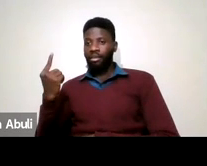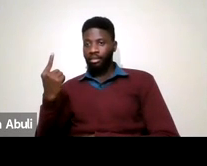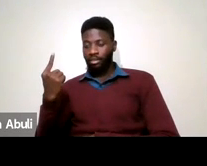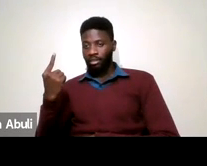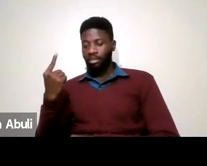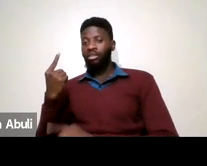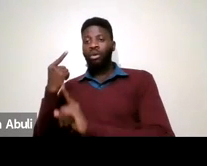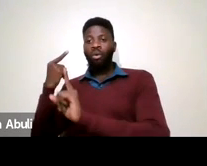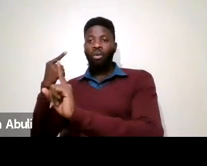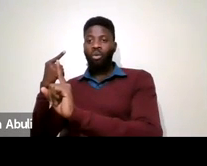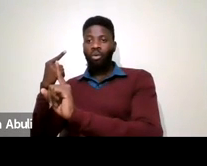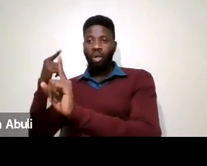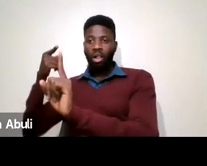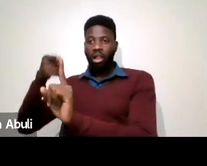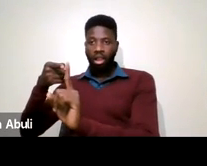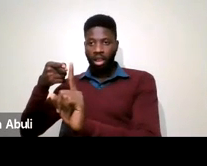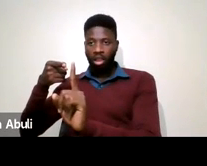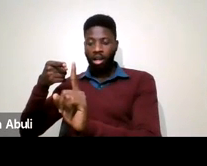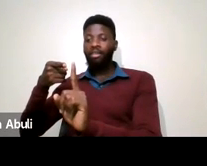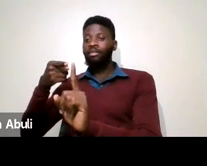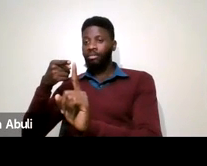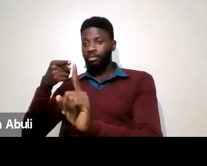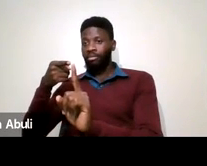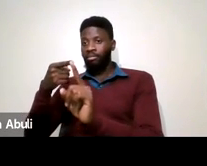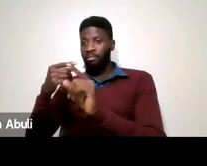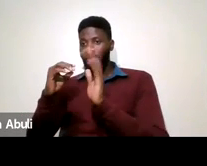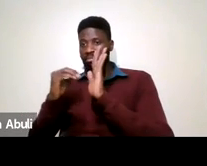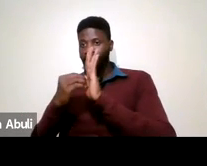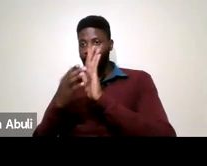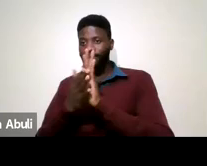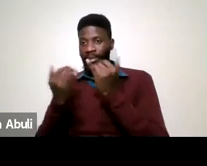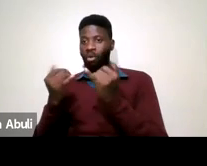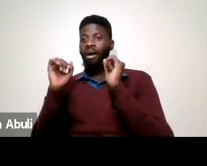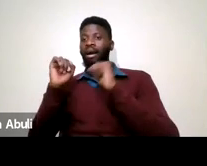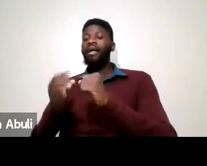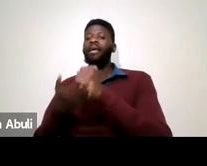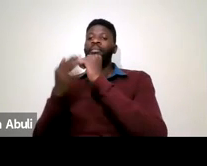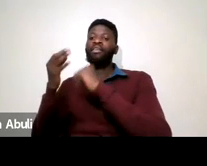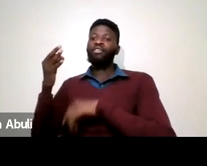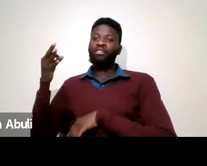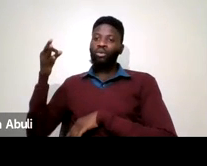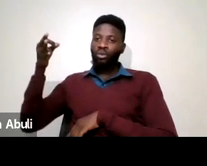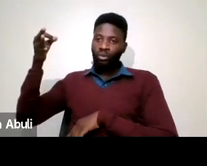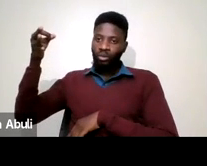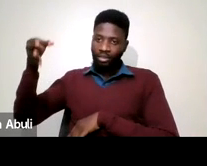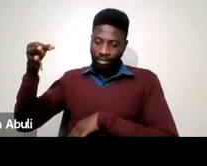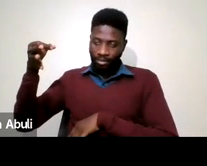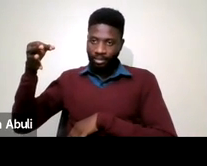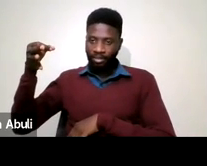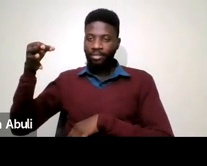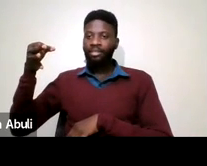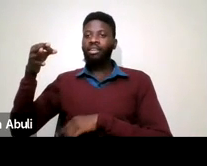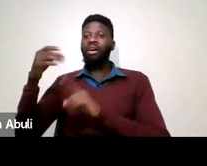next level of glory in the next goals that you want to achieve. In other words, how smart you are with your short-term